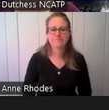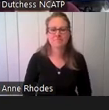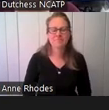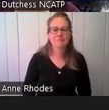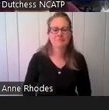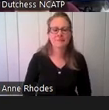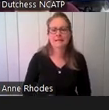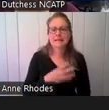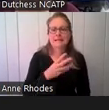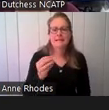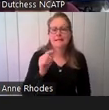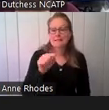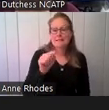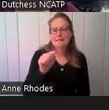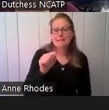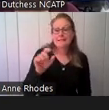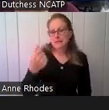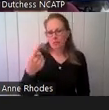then this one is,